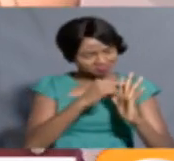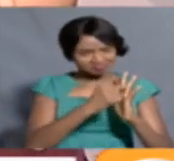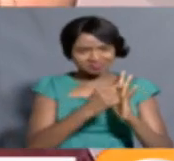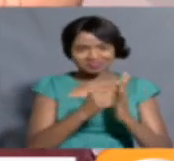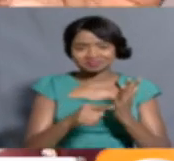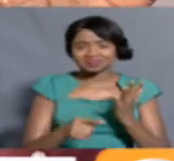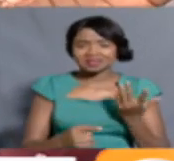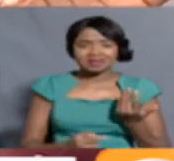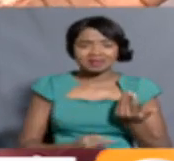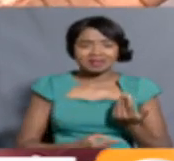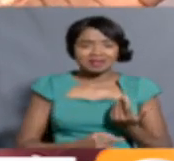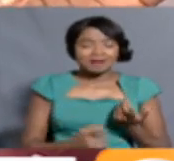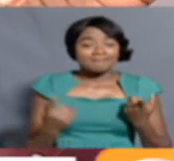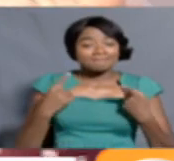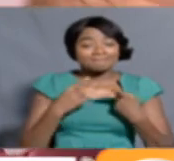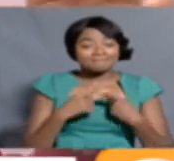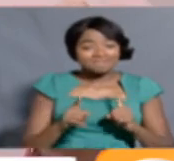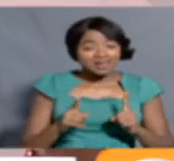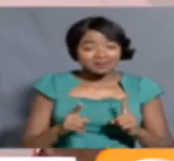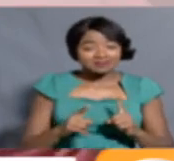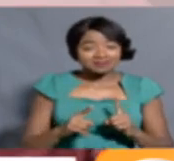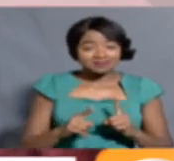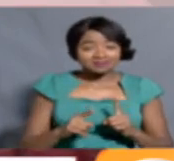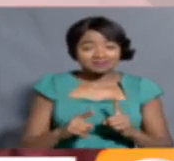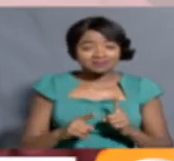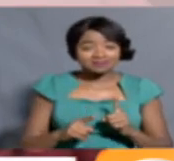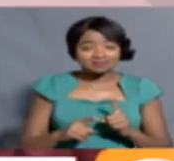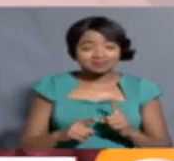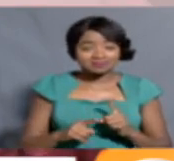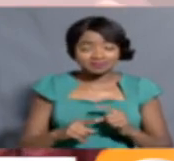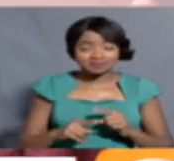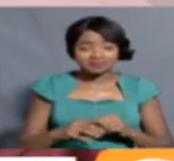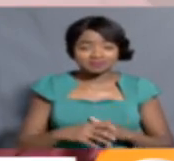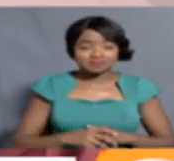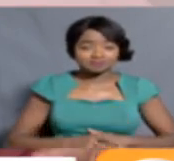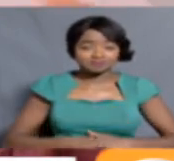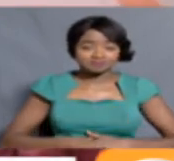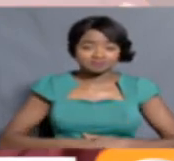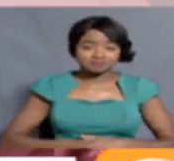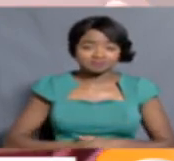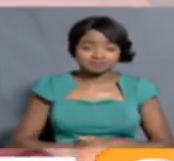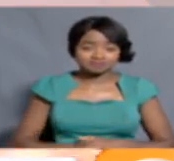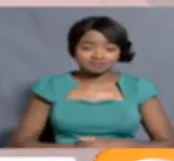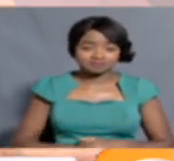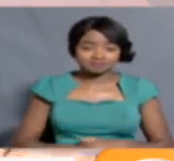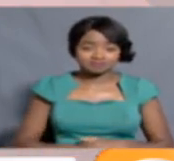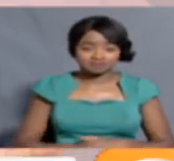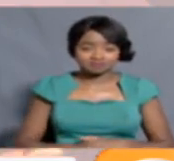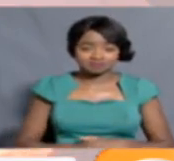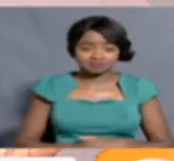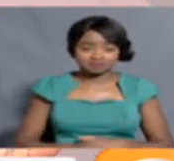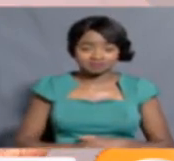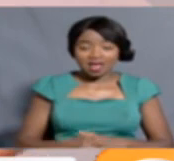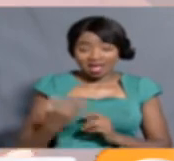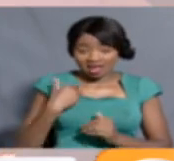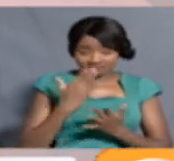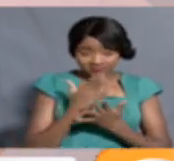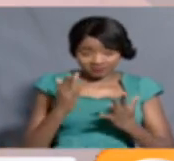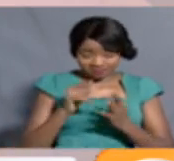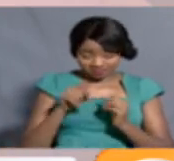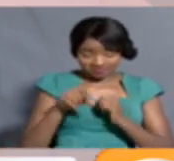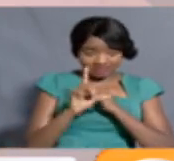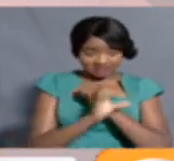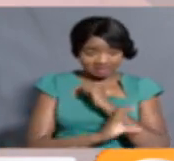about, we like, you see, when for example, Kaikai was talking about cartels and whatever, there is something in this country where